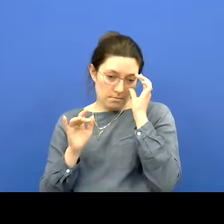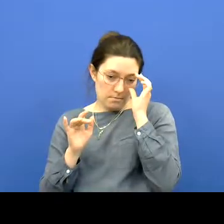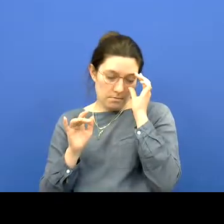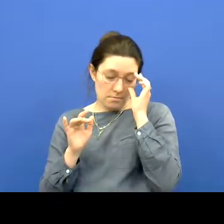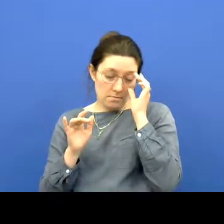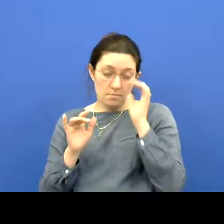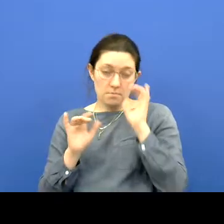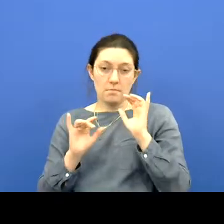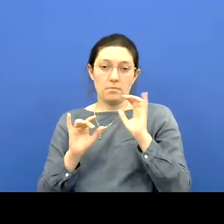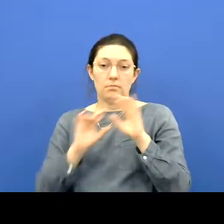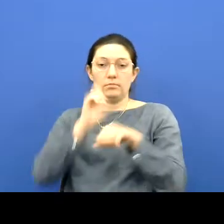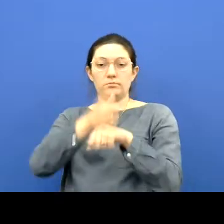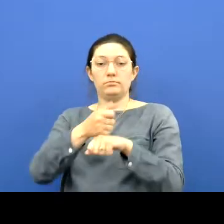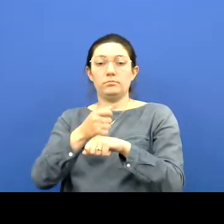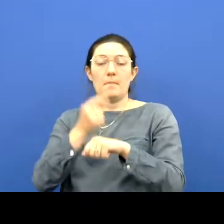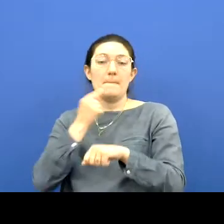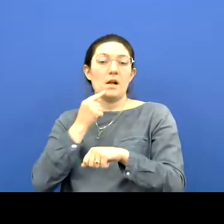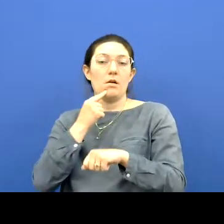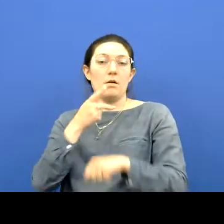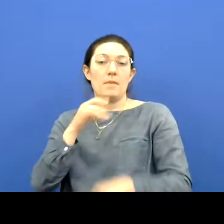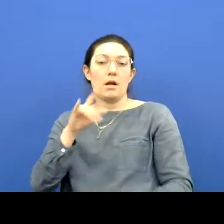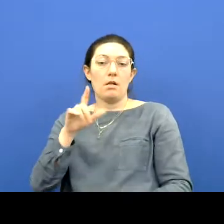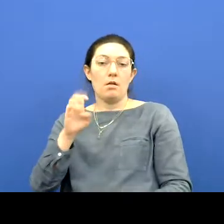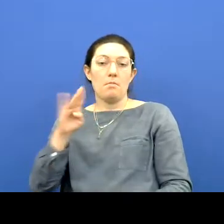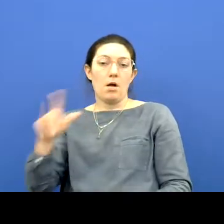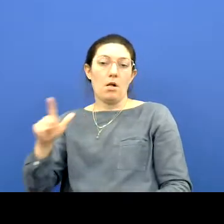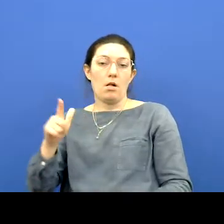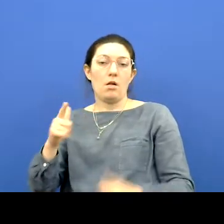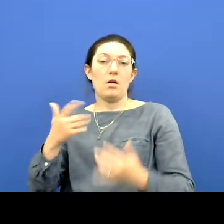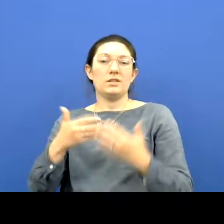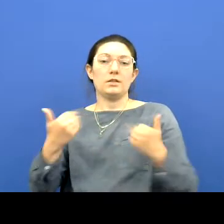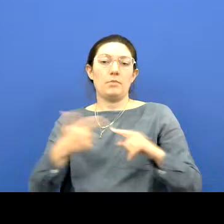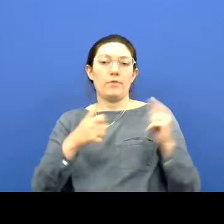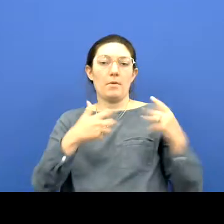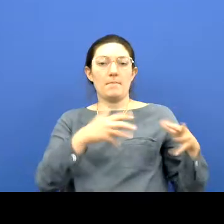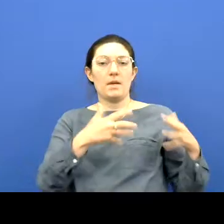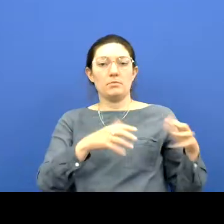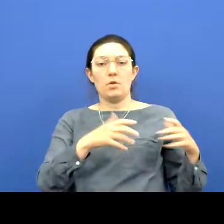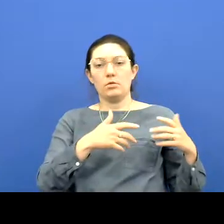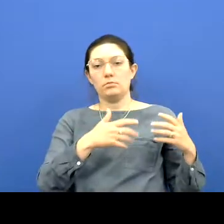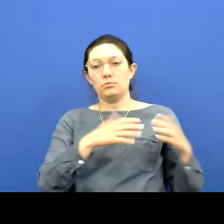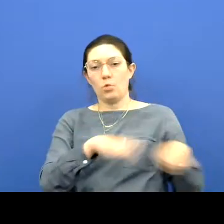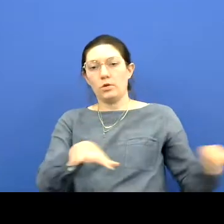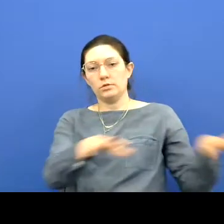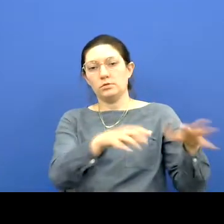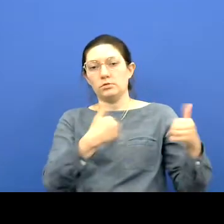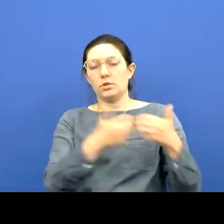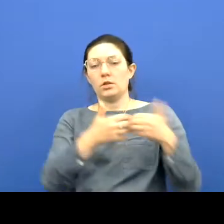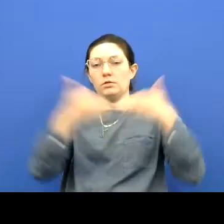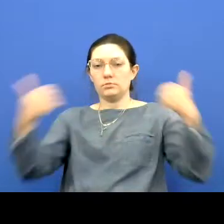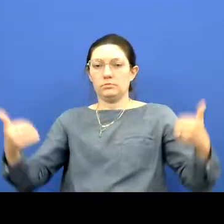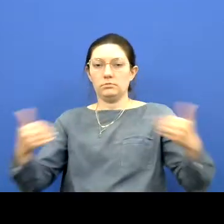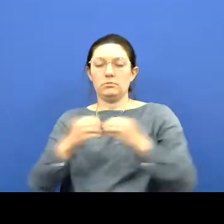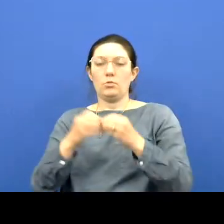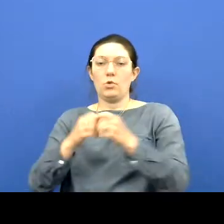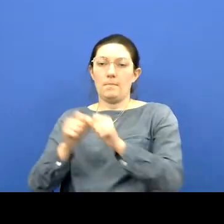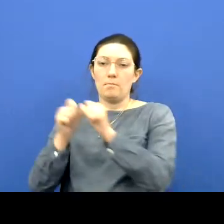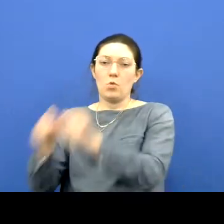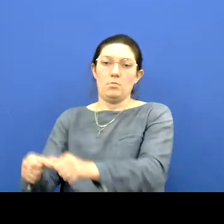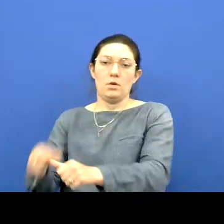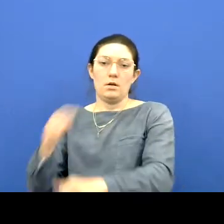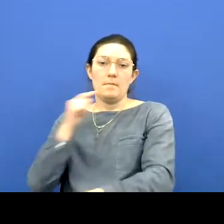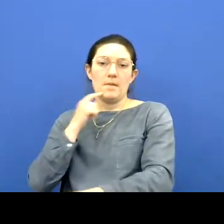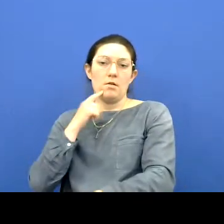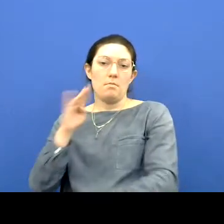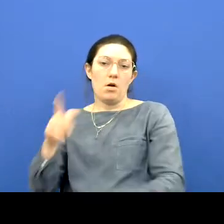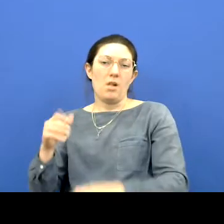pickleball. And that way it gets the pickleball out of the basketball courts. We have less conflict. We could have some essentially permanent